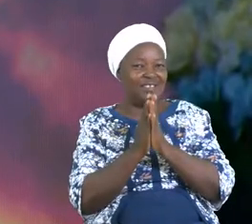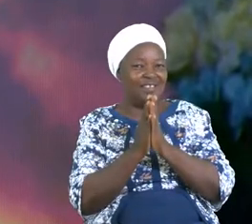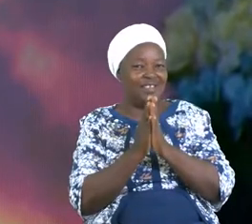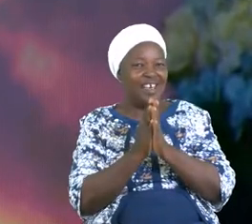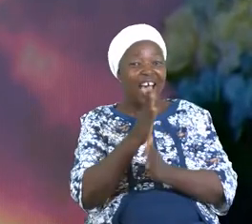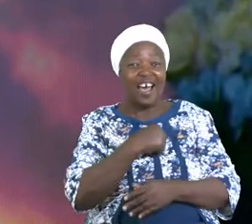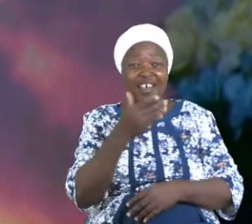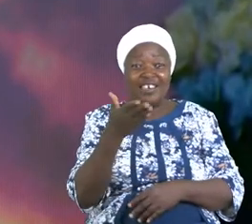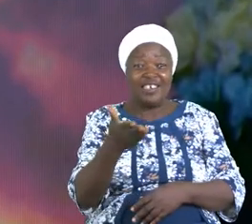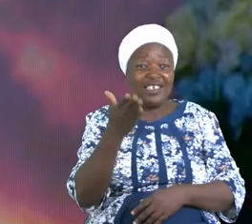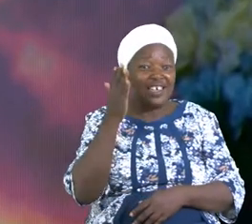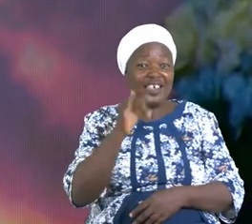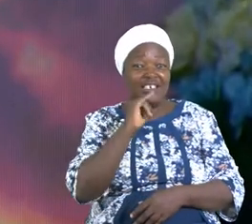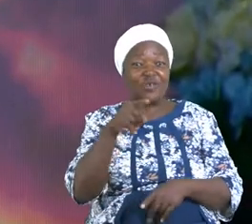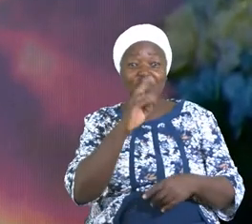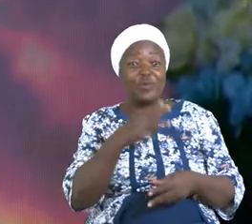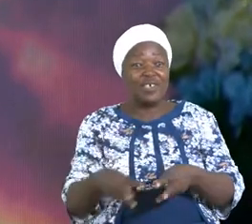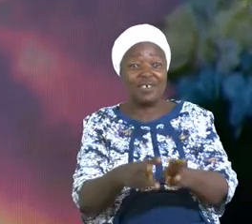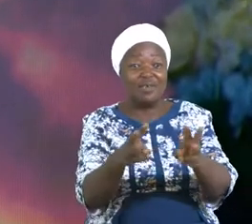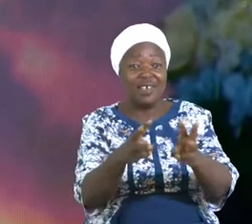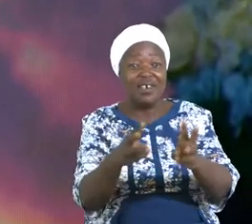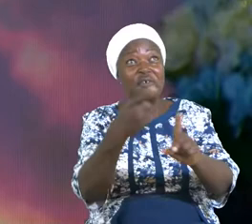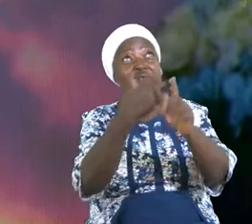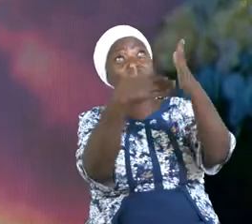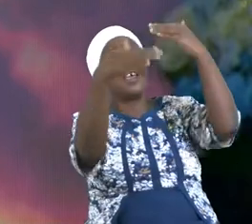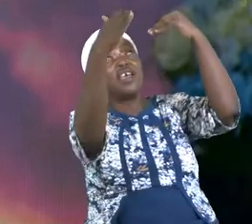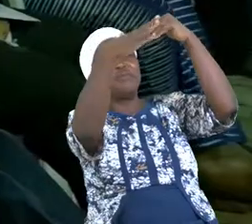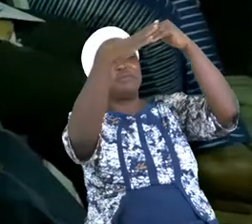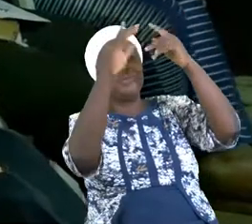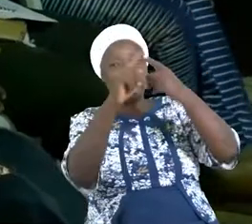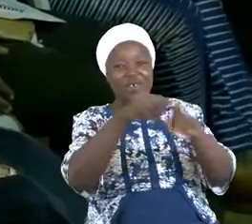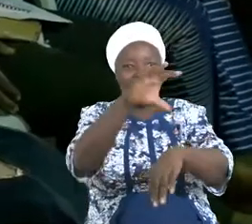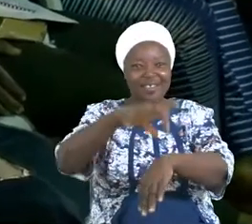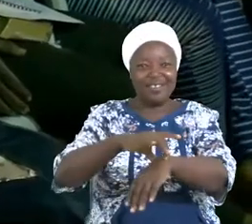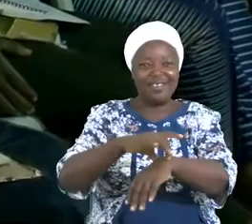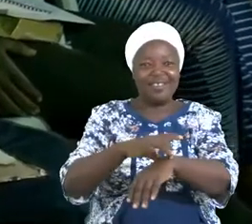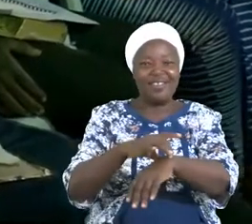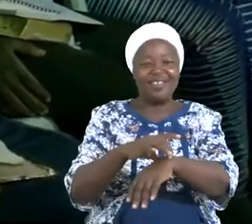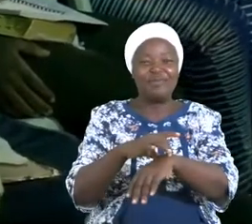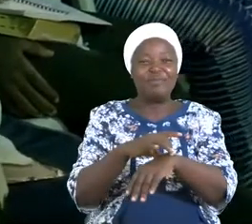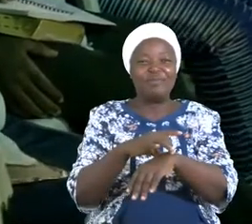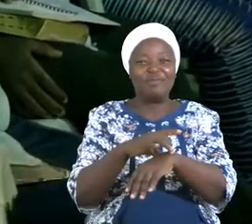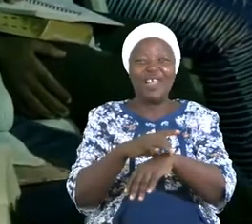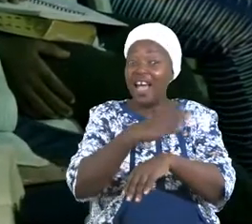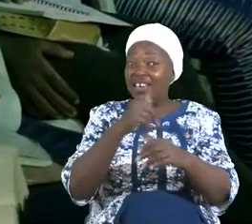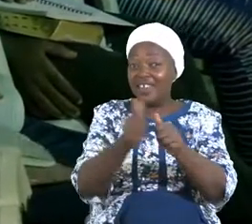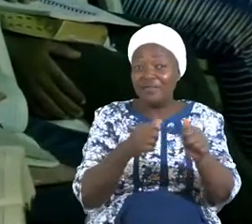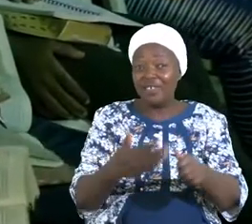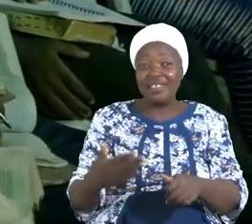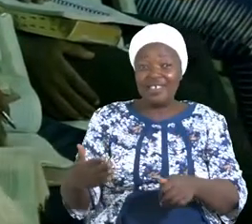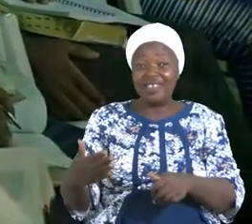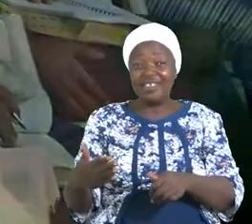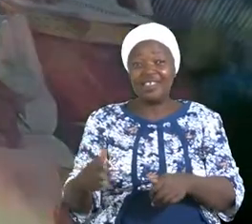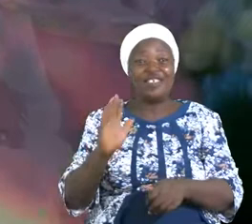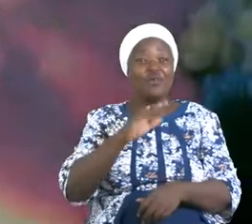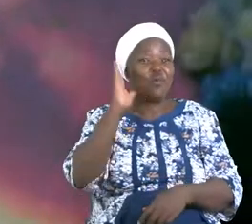to be a channel from heaven to earth. And everything will come from